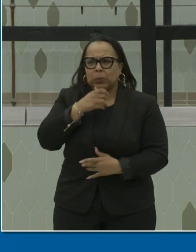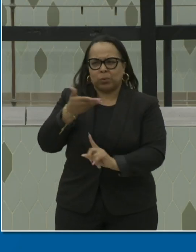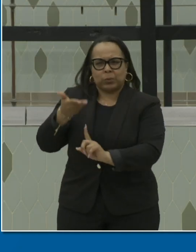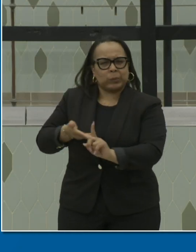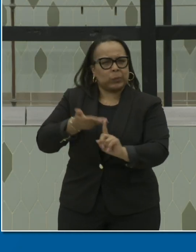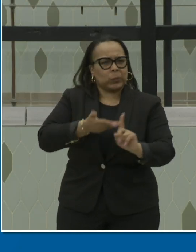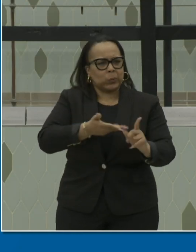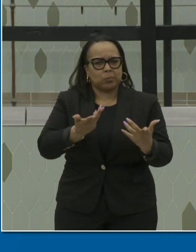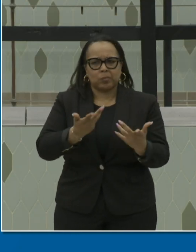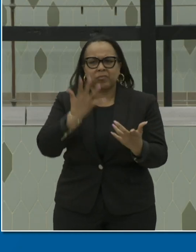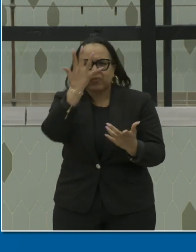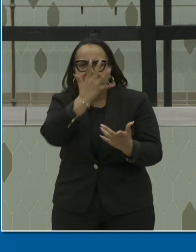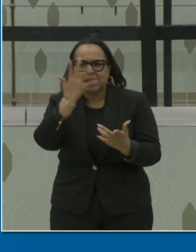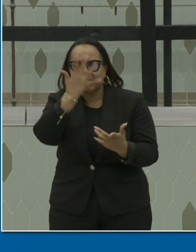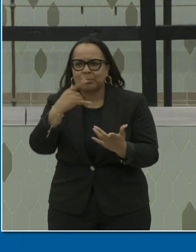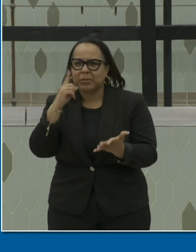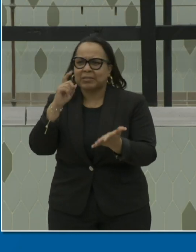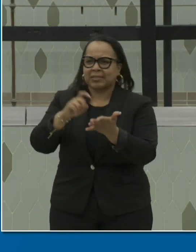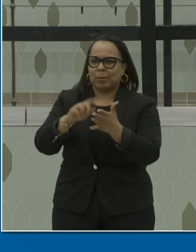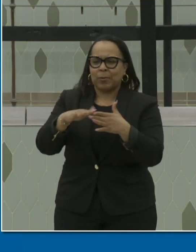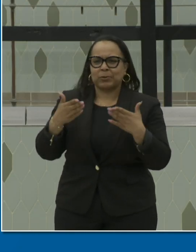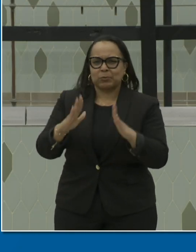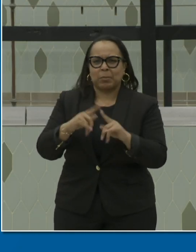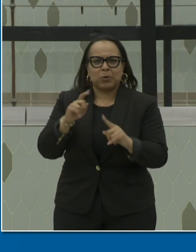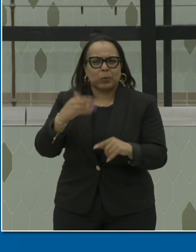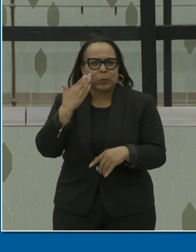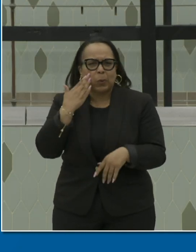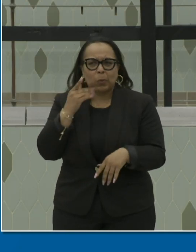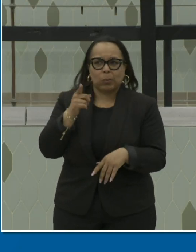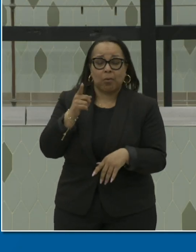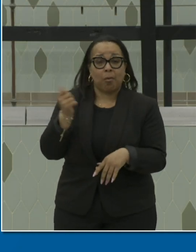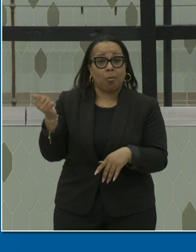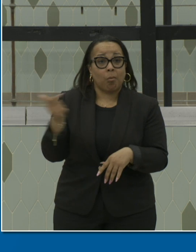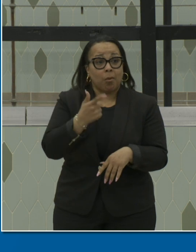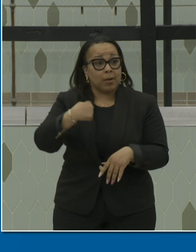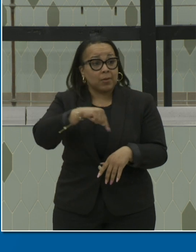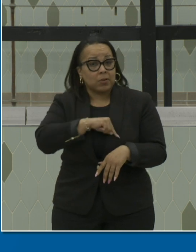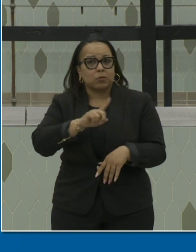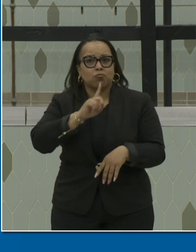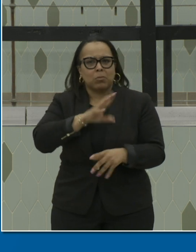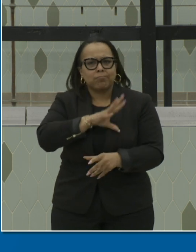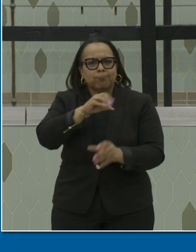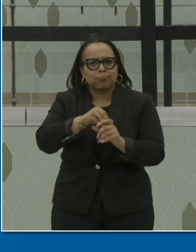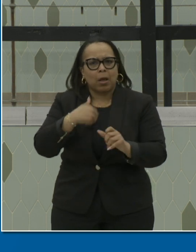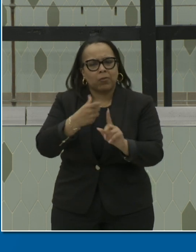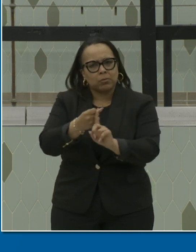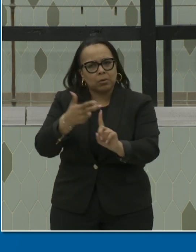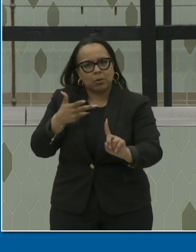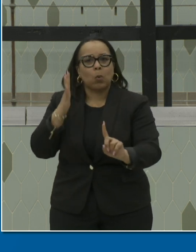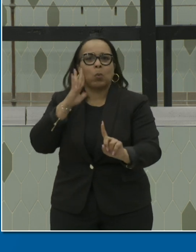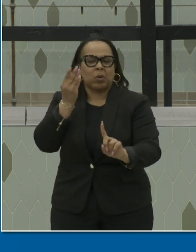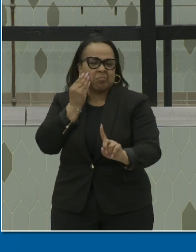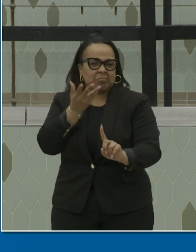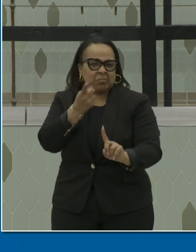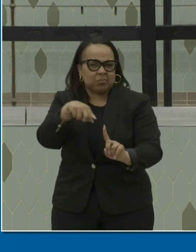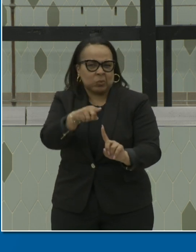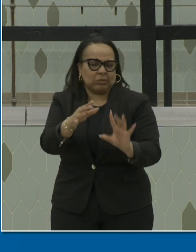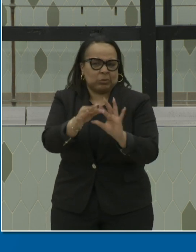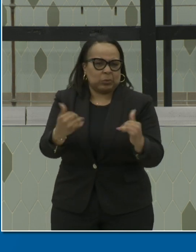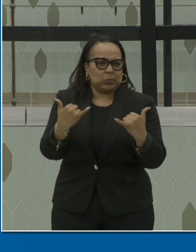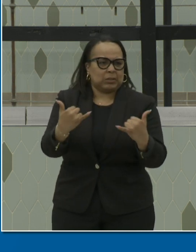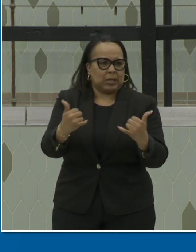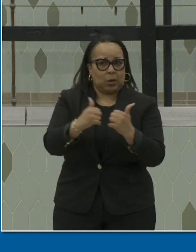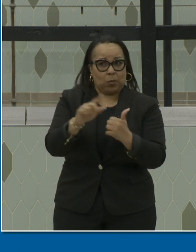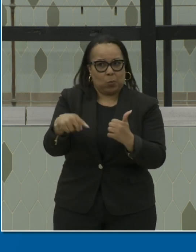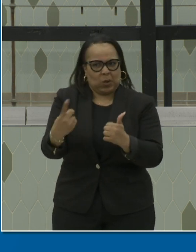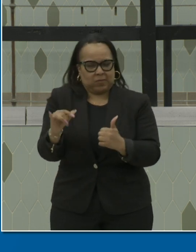are, their faces you may see on the streets, but you need to know that every one of us has a story to tell, and we will be sharing with you a story today with one